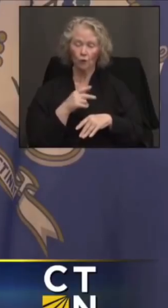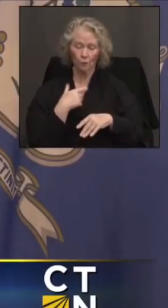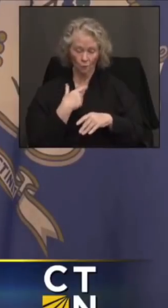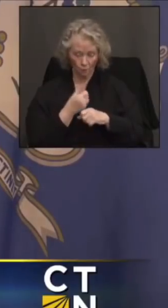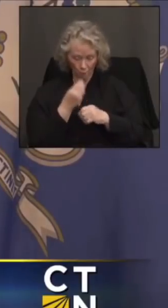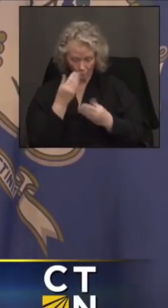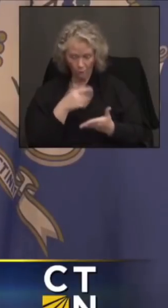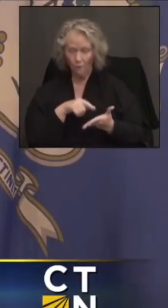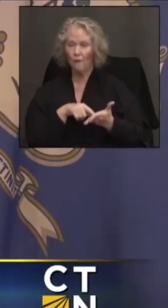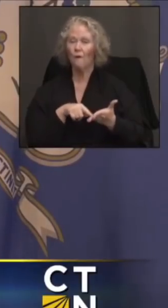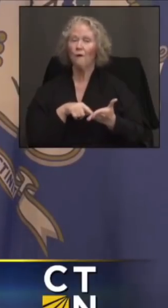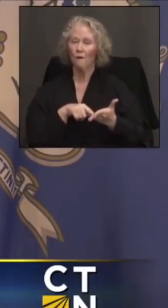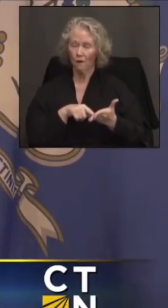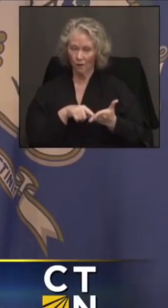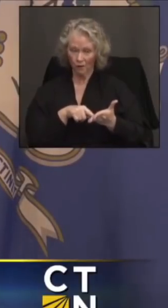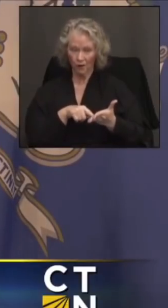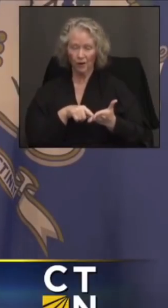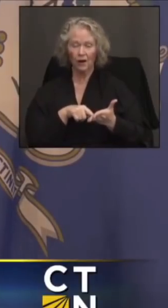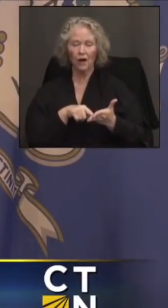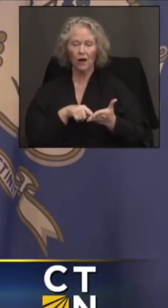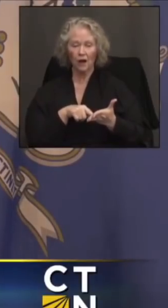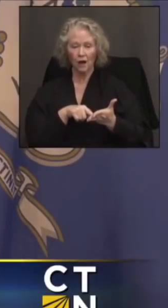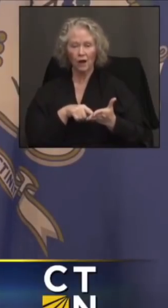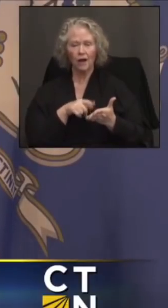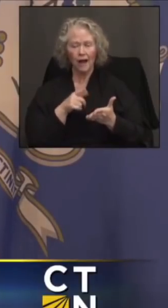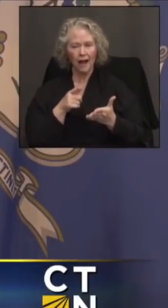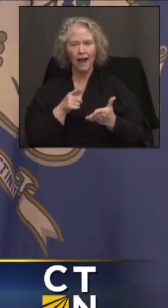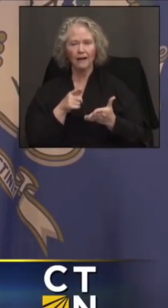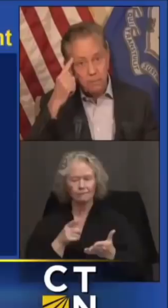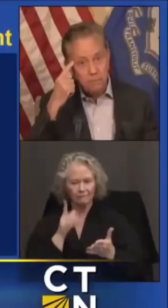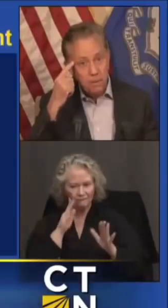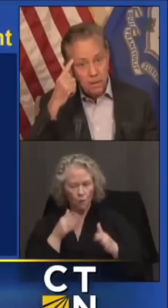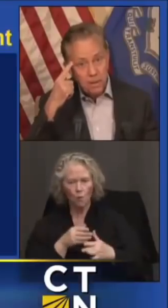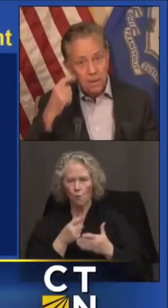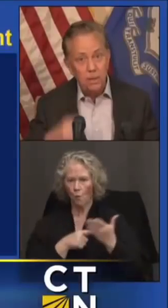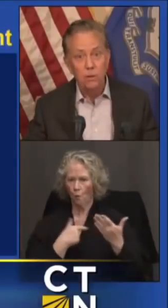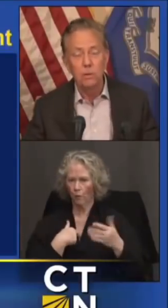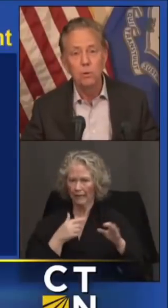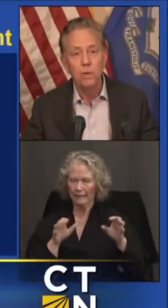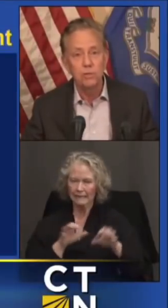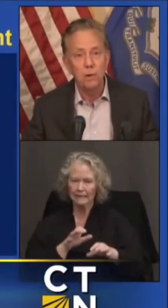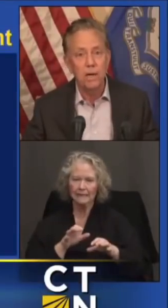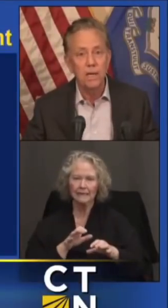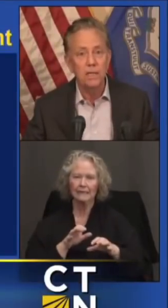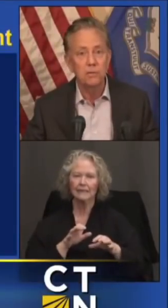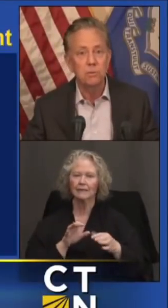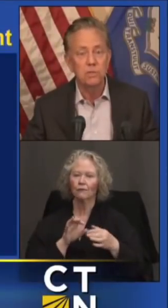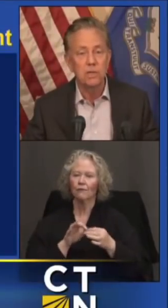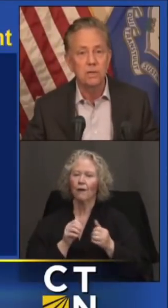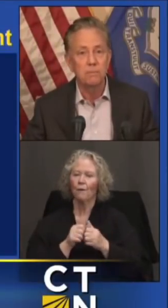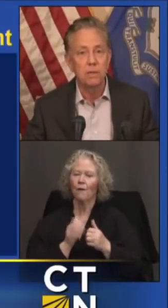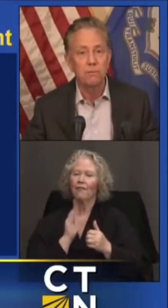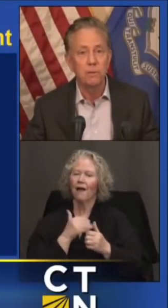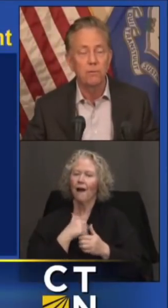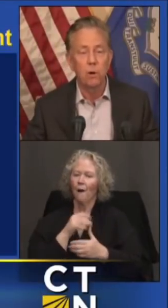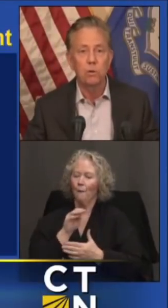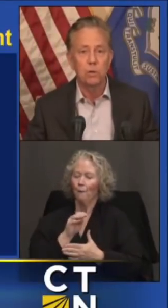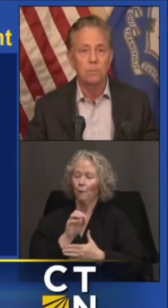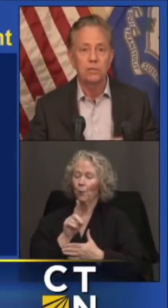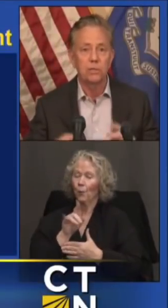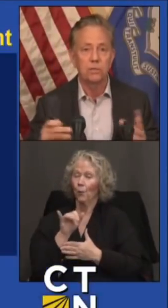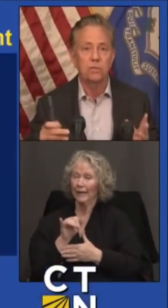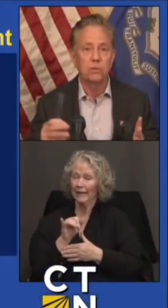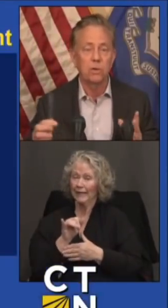that. You focused on what we did in terms of, the Moody's rating, and this was, from the